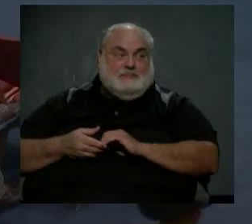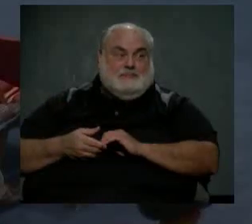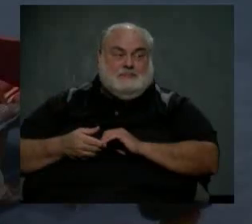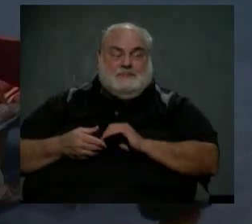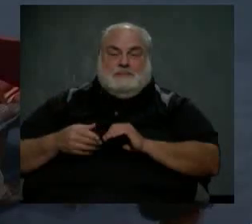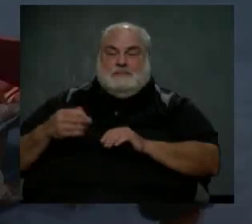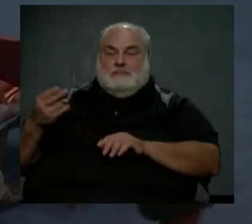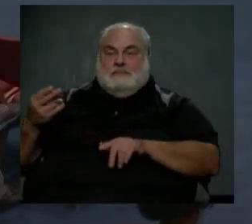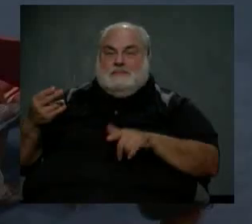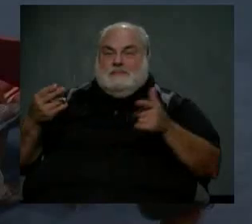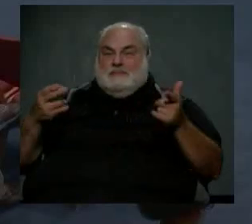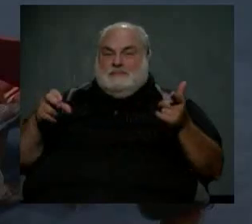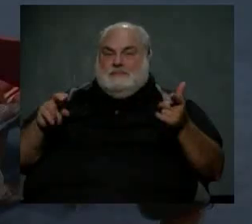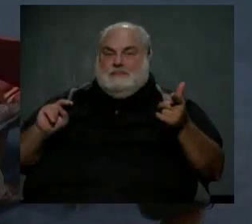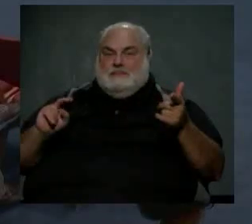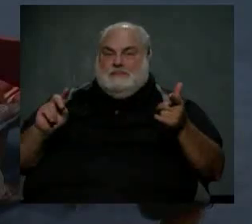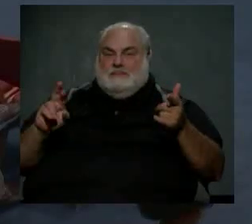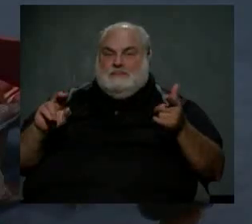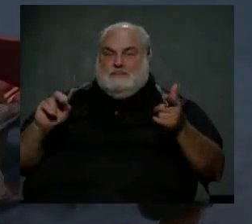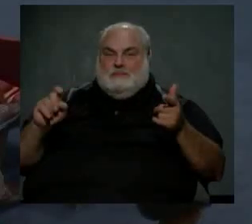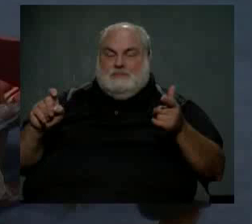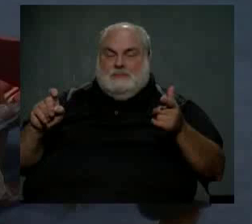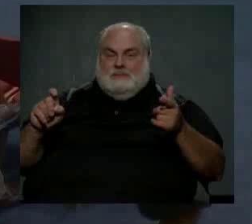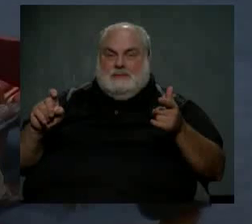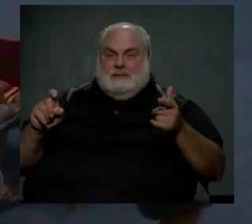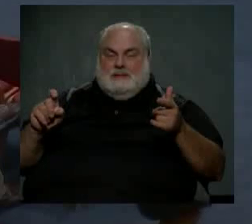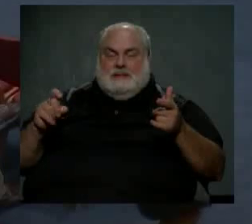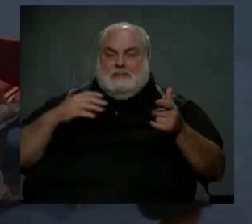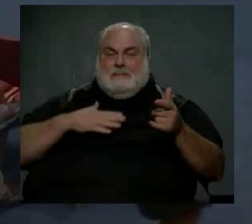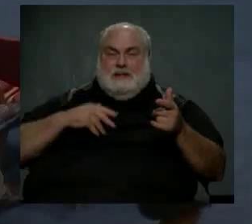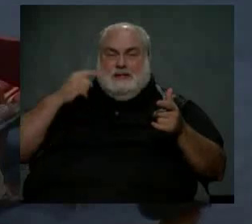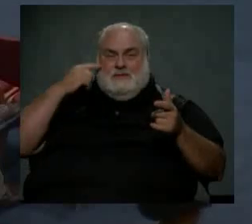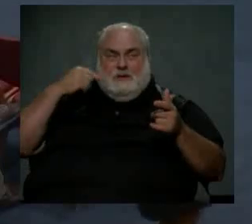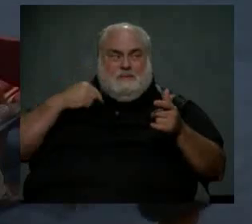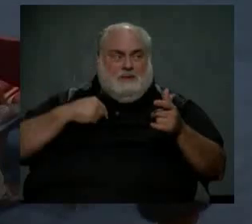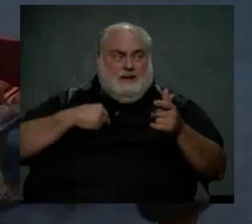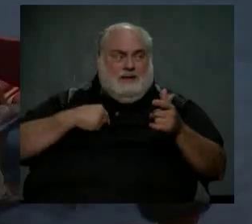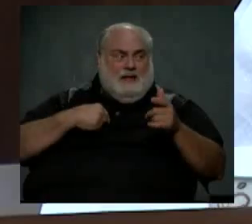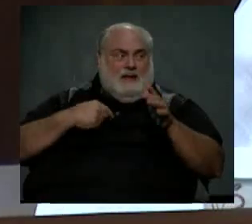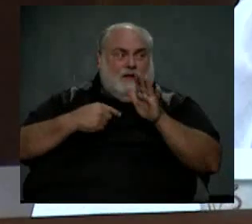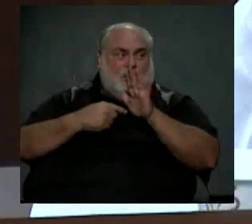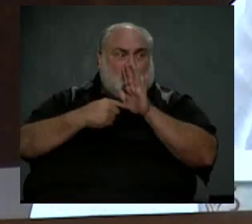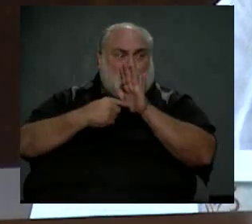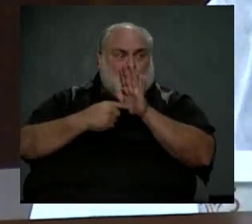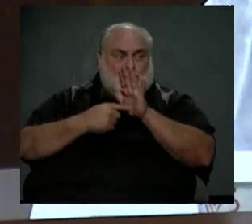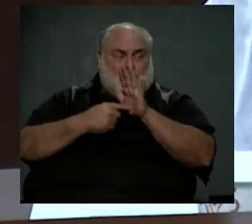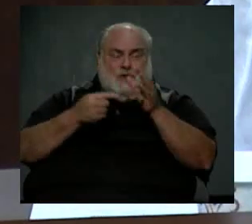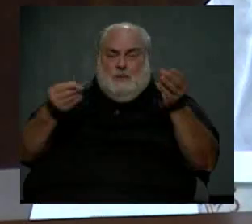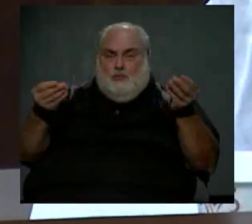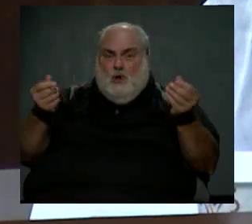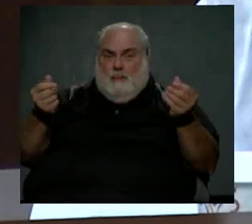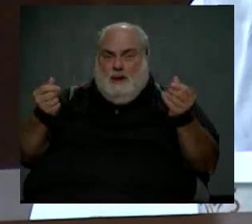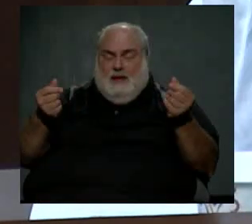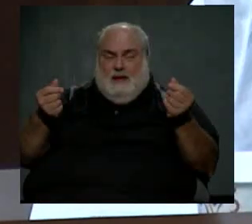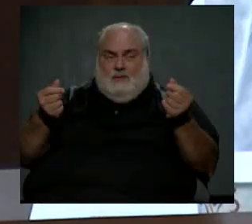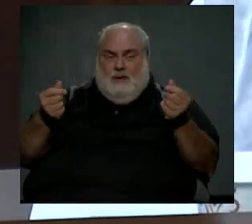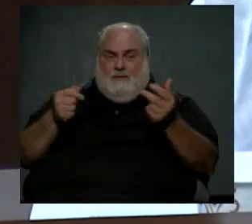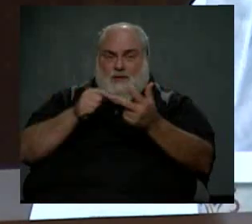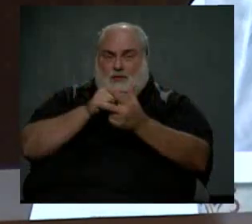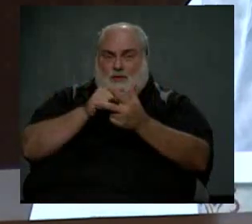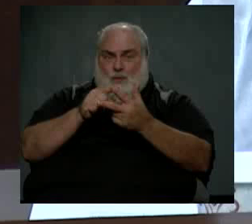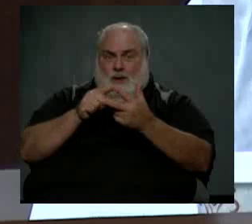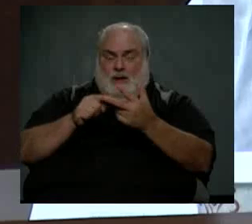Director Hendricks. If someone would come and show, someone, could you show the properties? We have